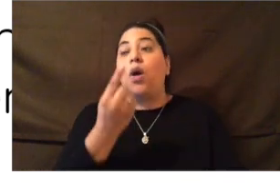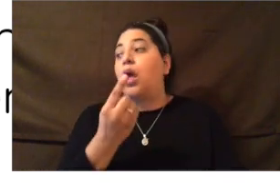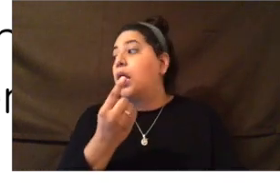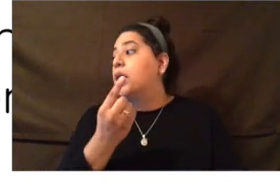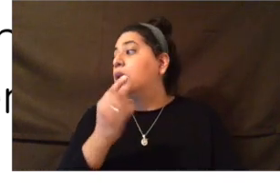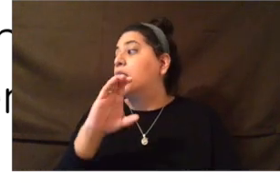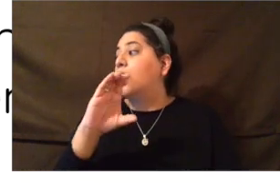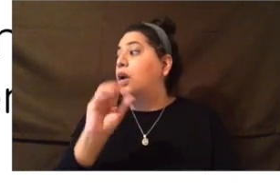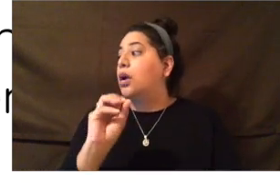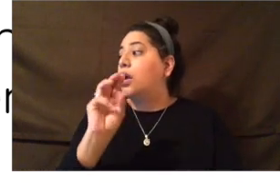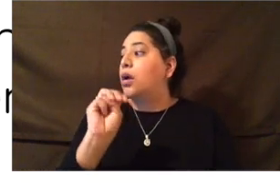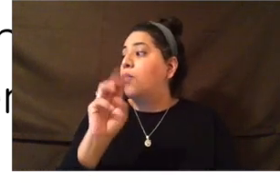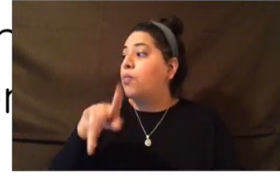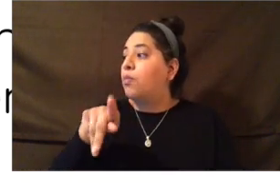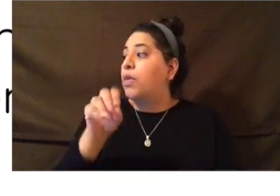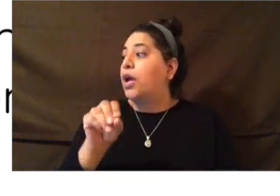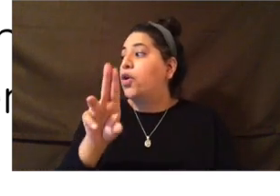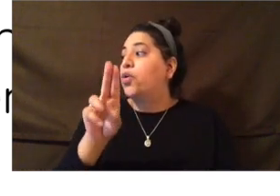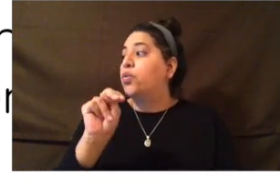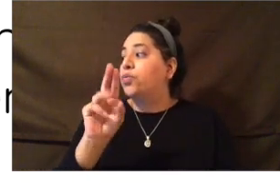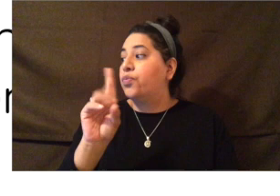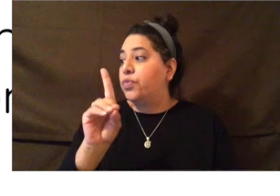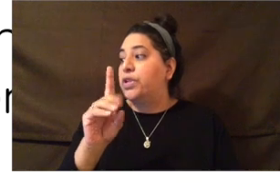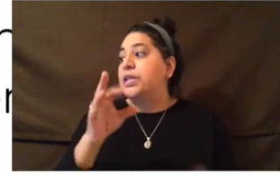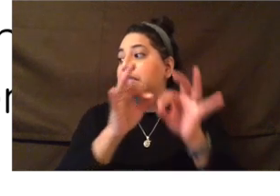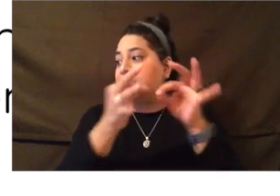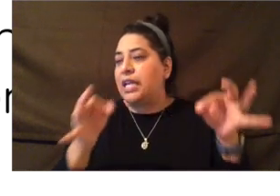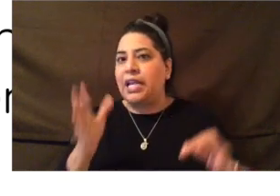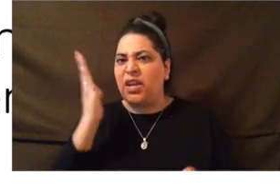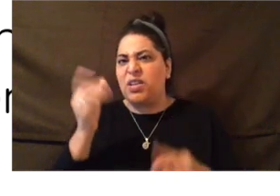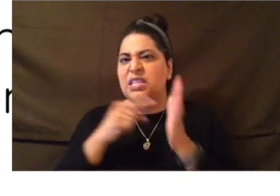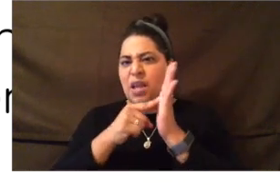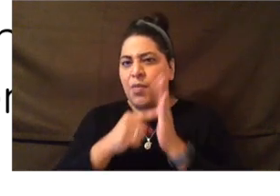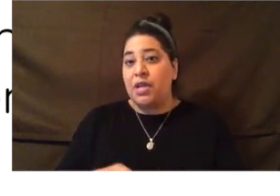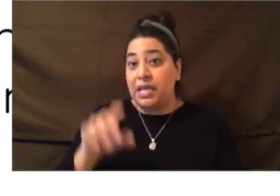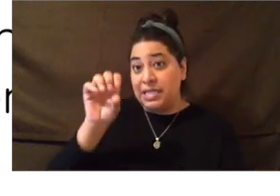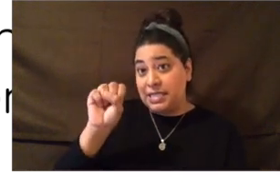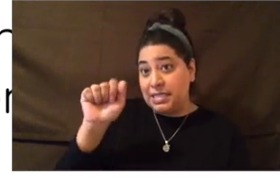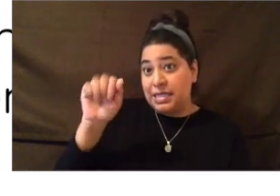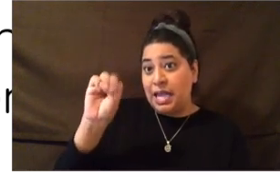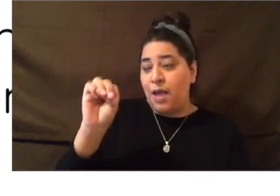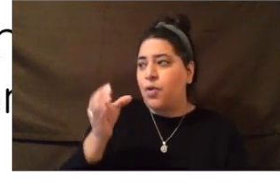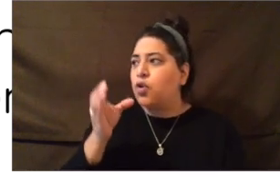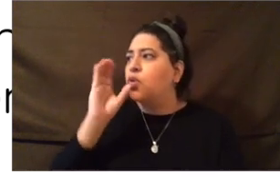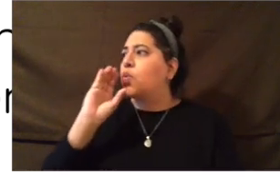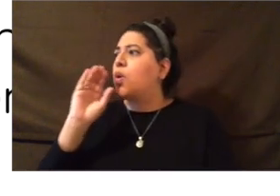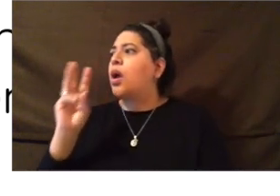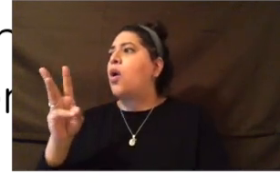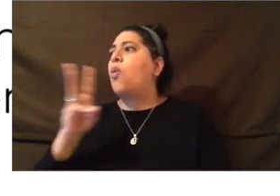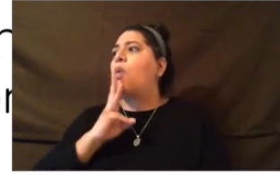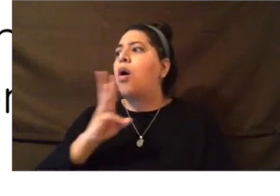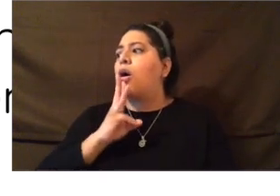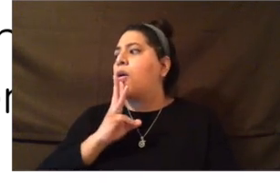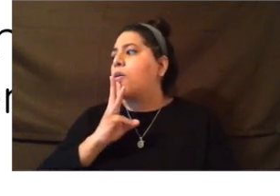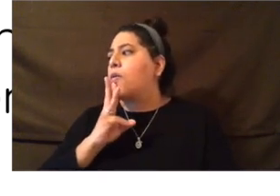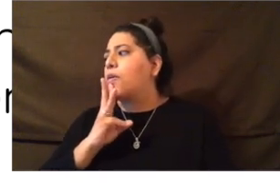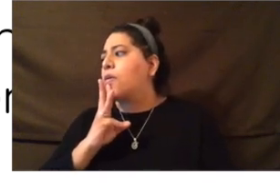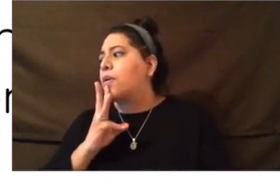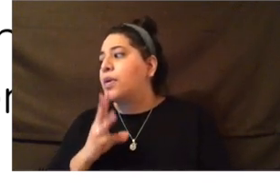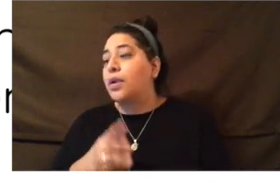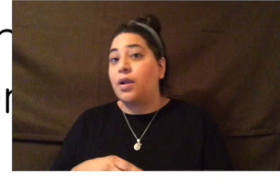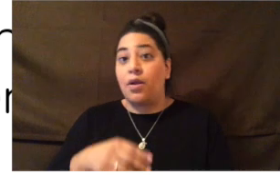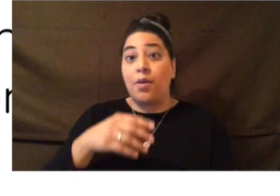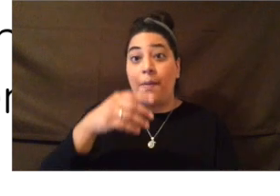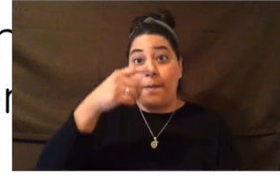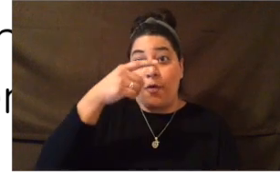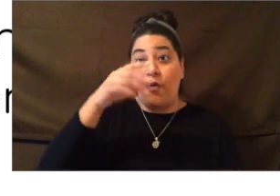this year a couple of times, okay? So here are some examples. Sam drank some water,